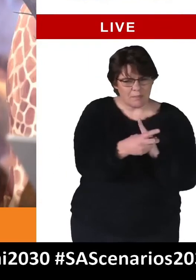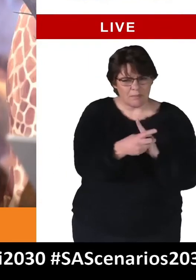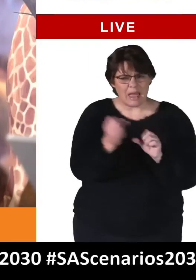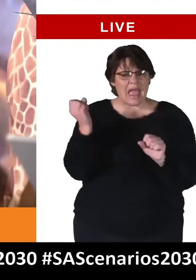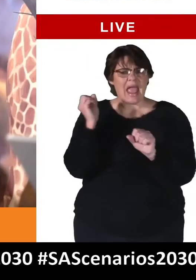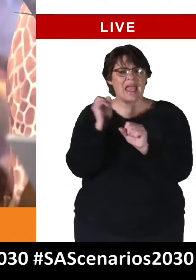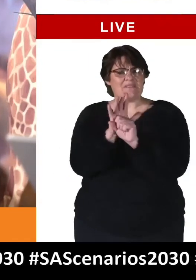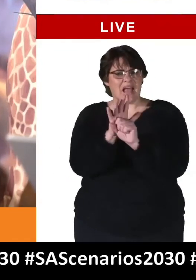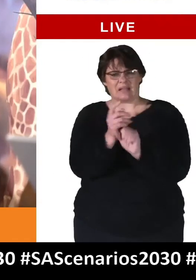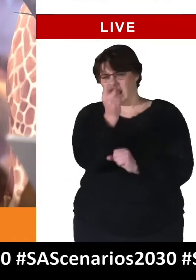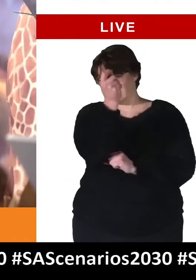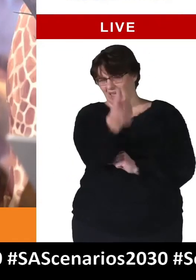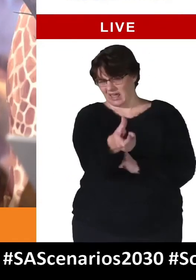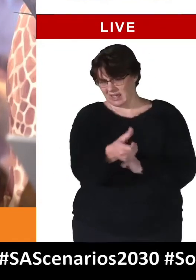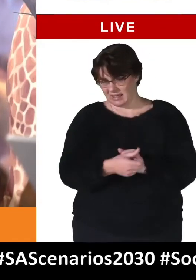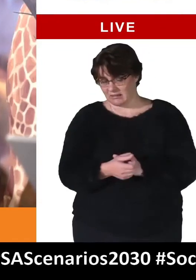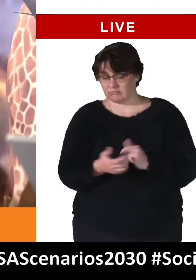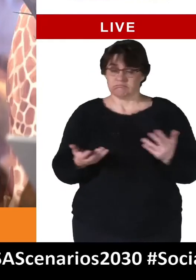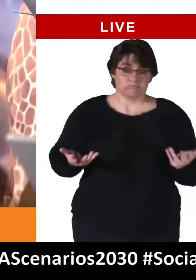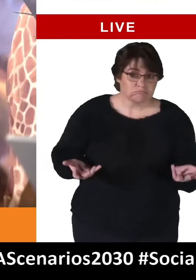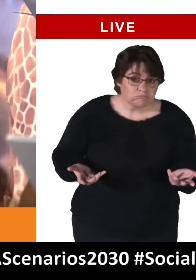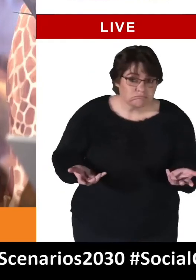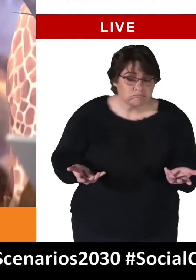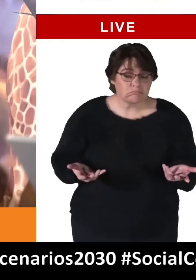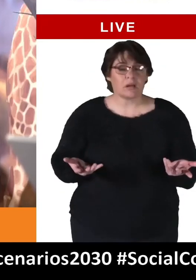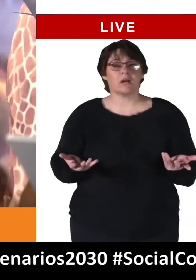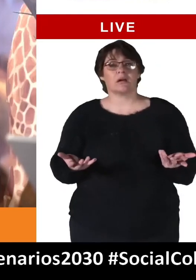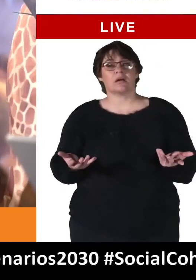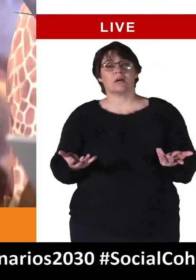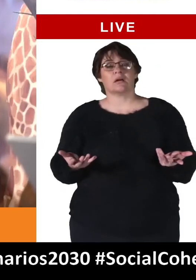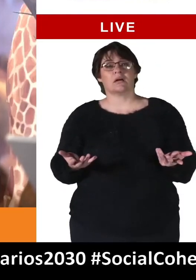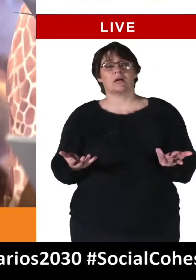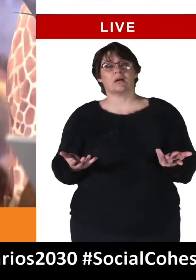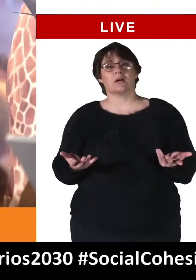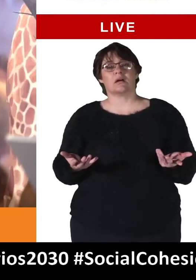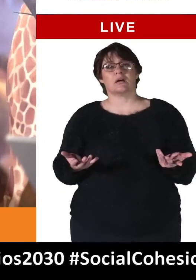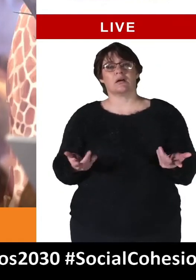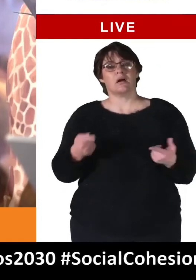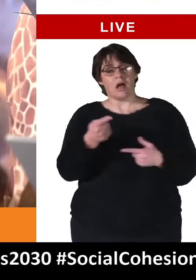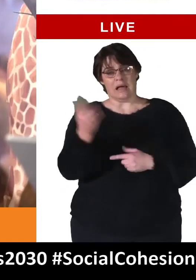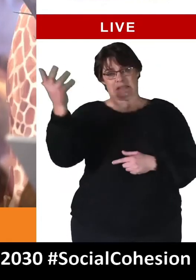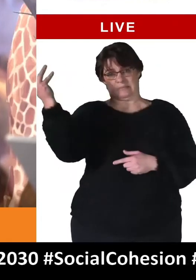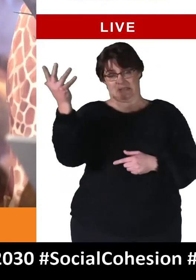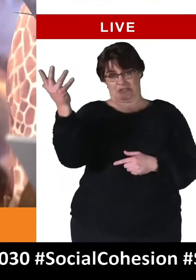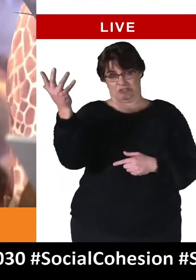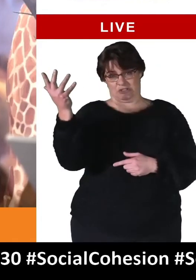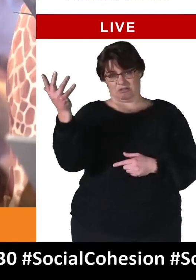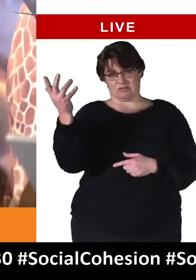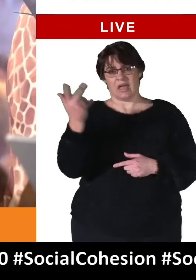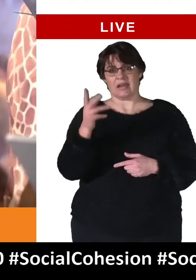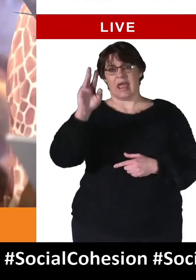very minimal. In fact, what the budget speech